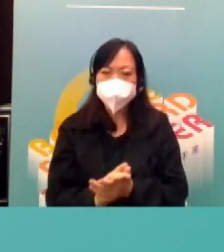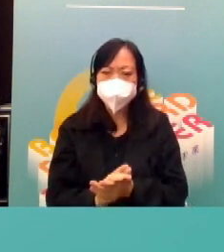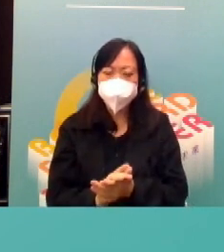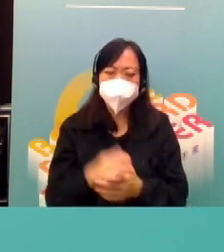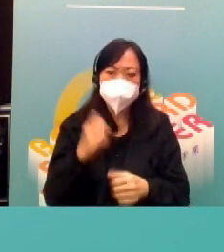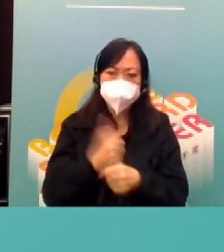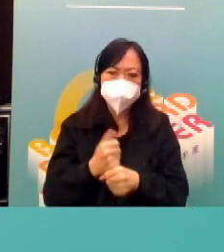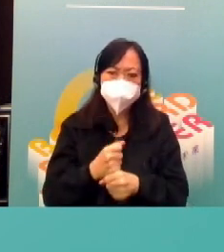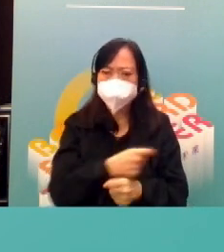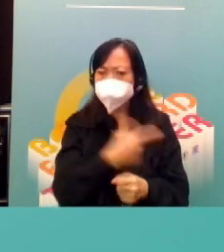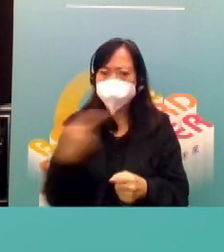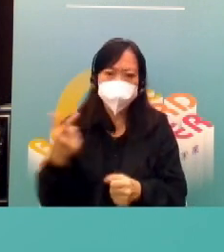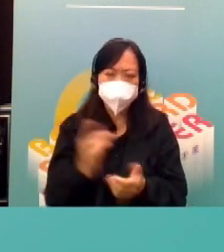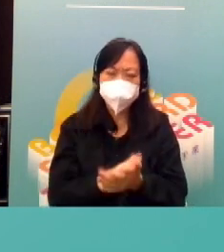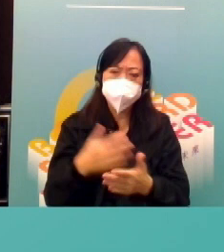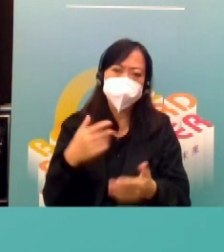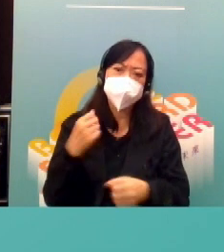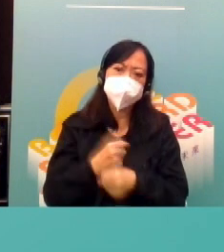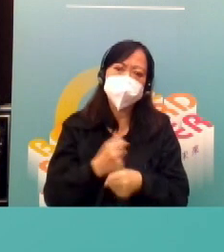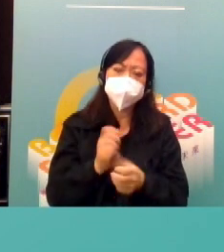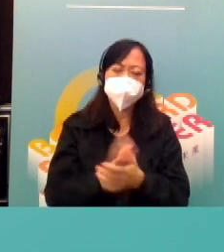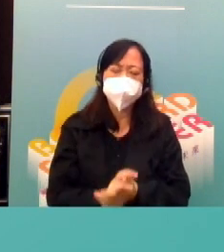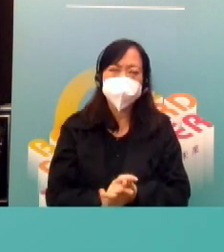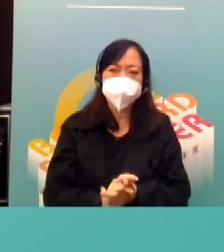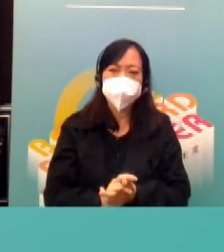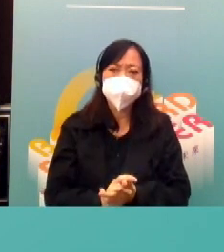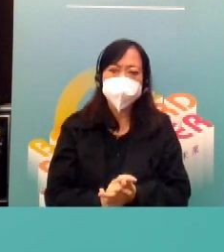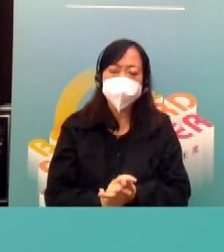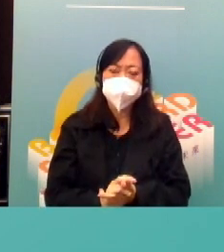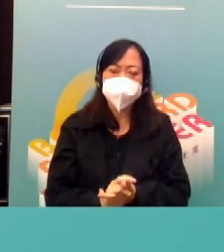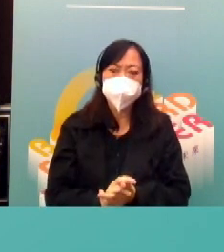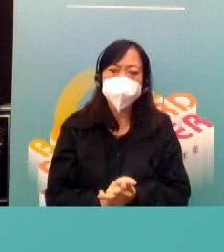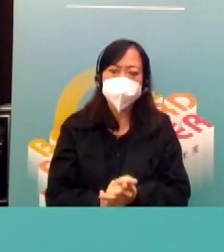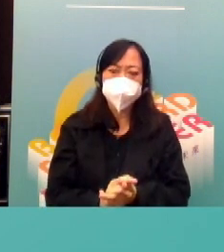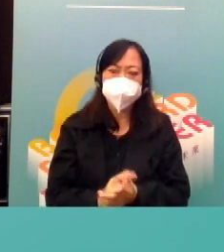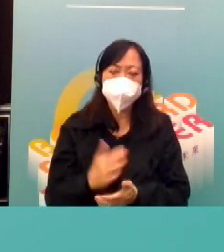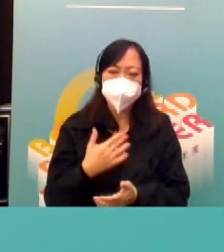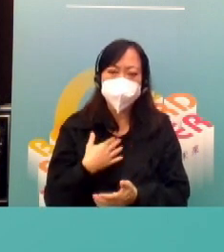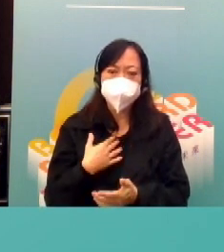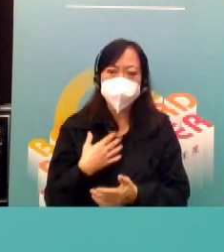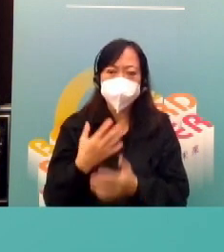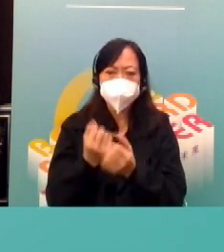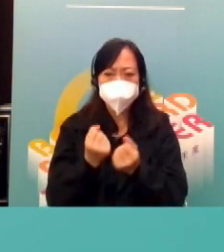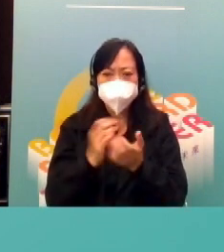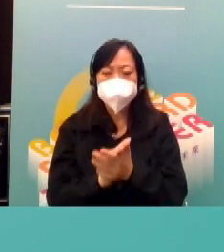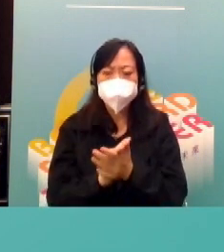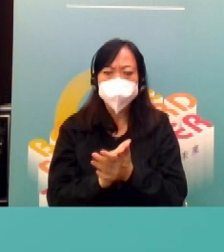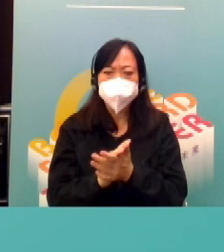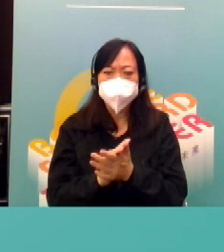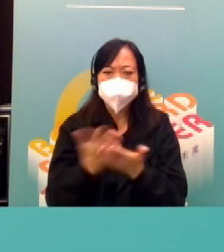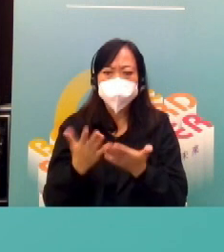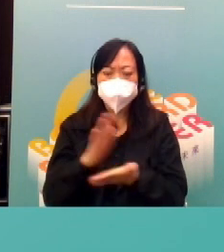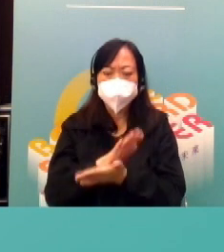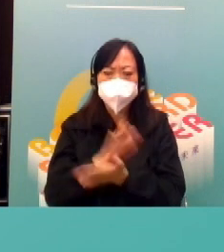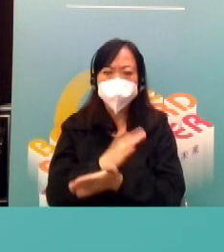works, and equally important what doesn't in different contexts. And of course, regional cooperation, including the sharing of knowledge, kind of